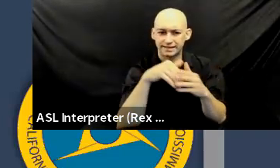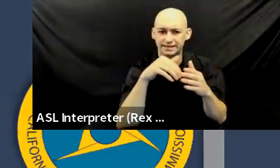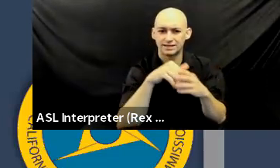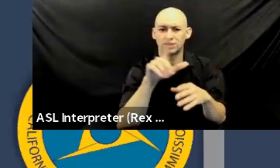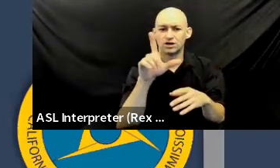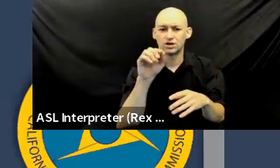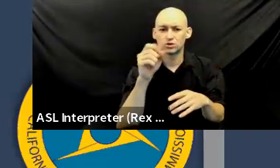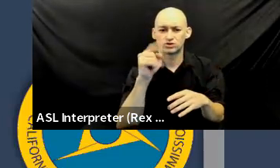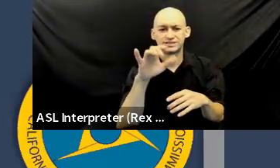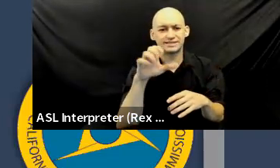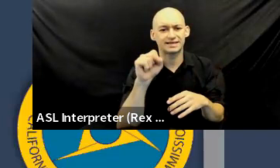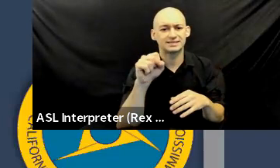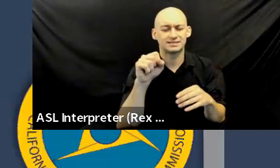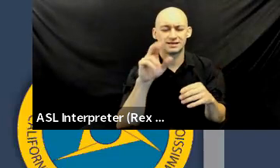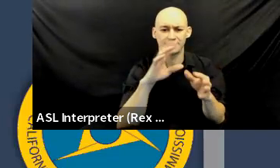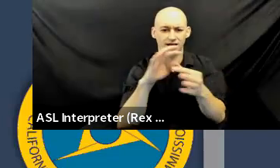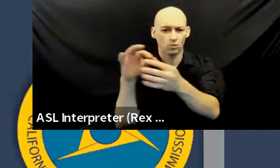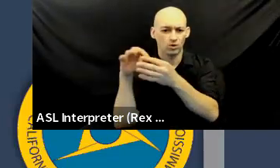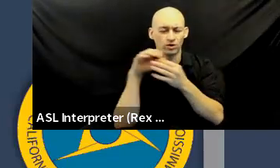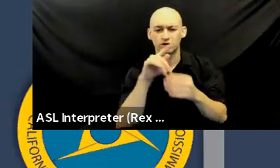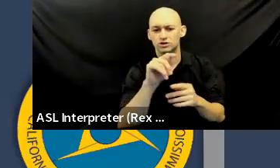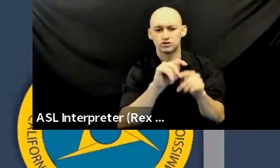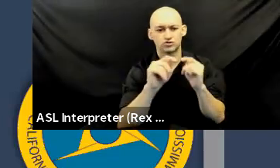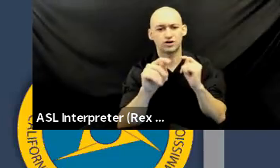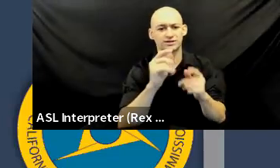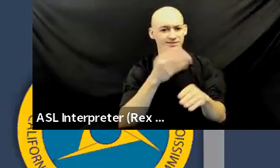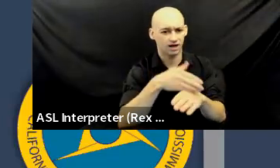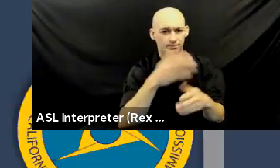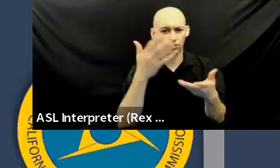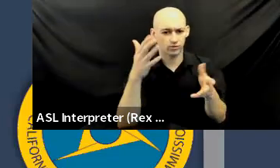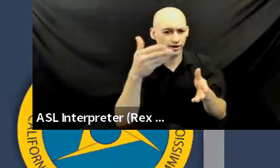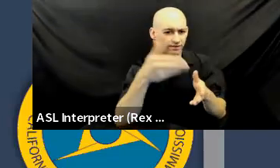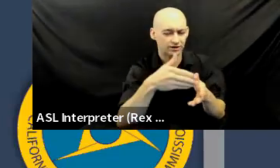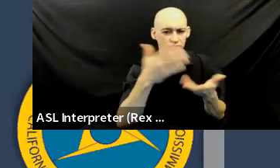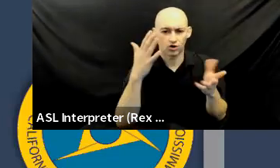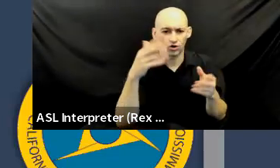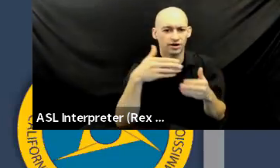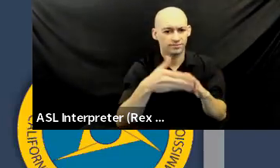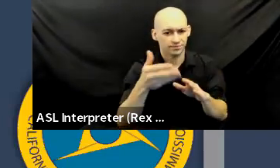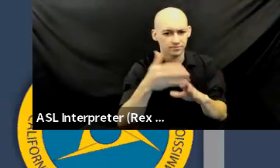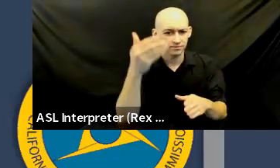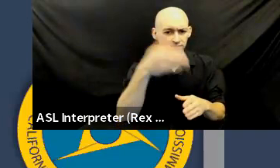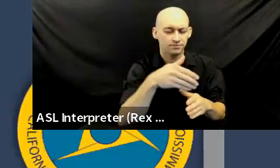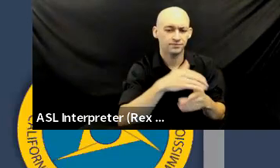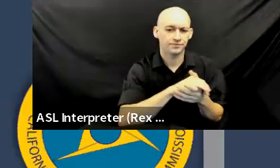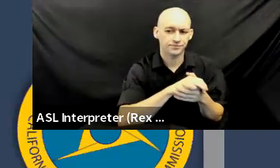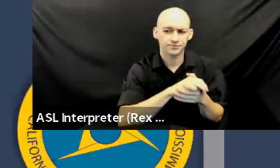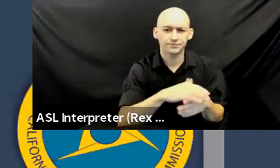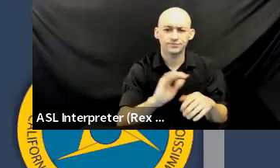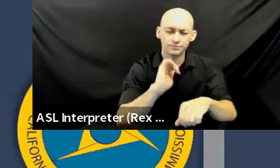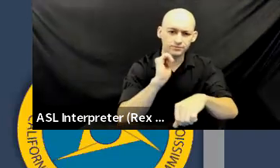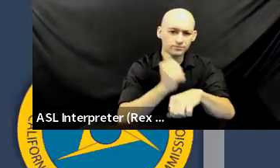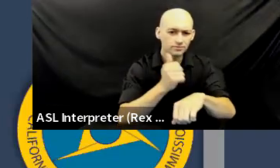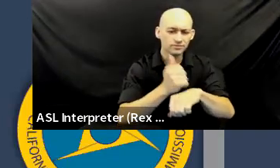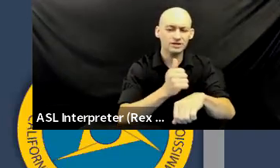warehouses, distribution centers, truck stops, et cetera, that are already frequented by trucks and are looking to install charging infrastructure